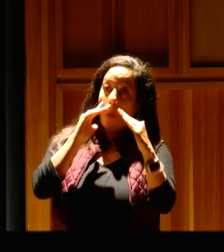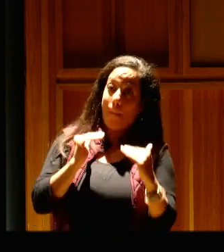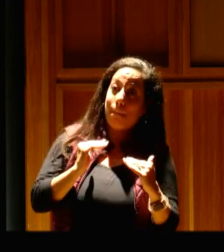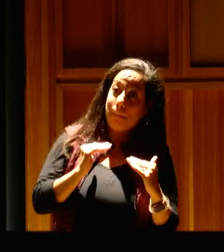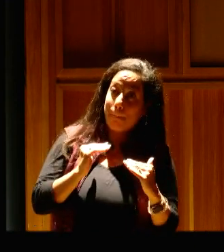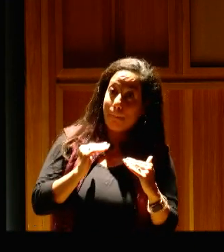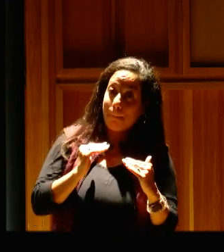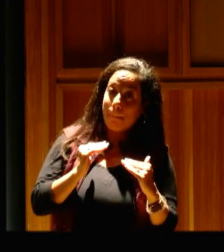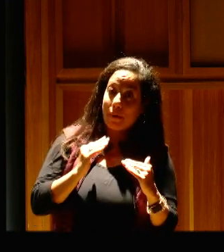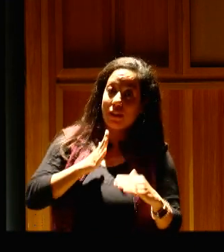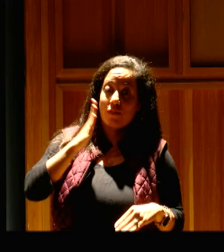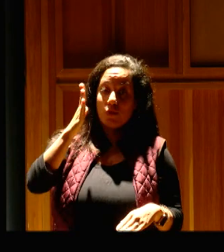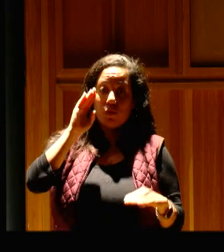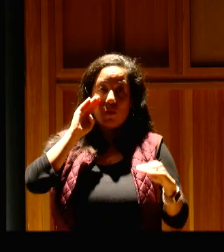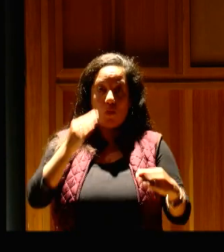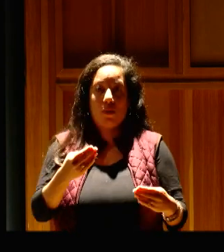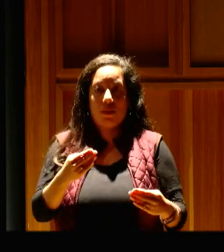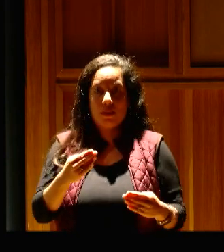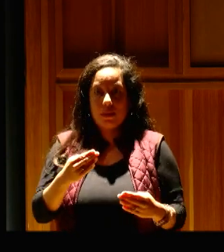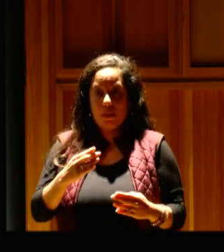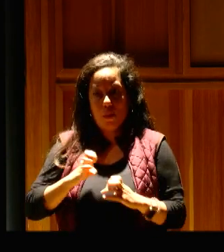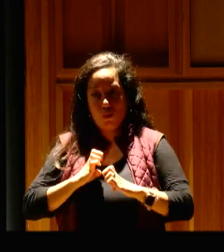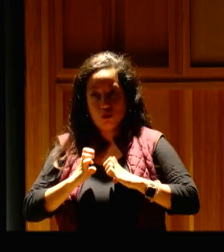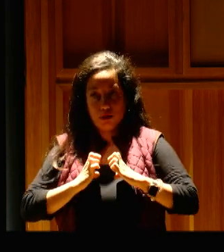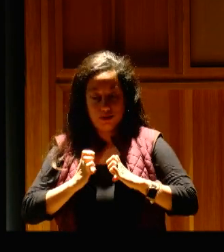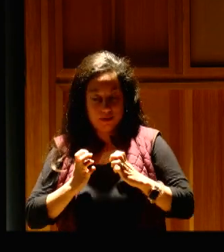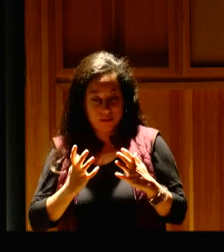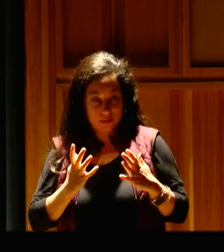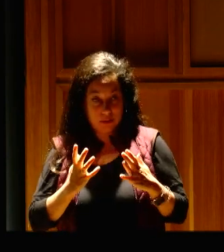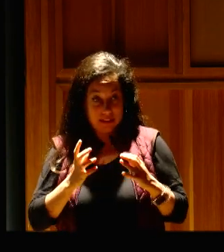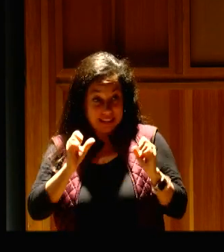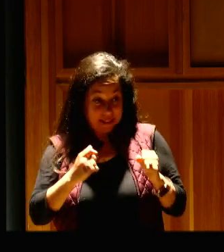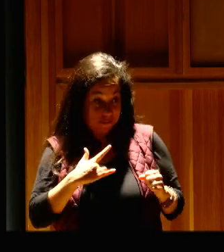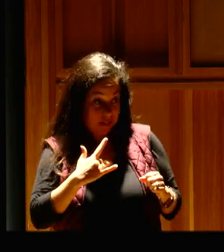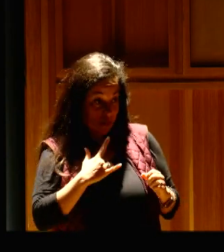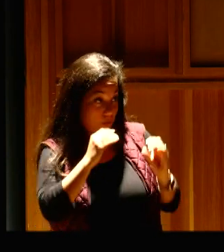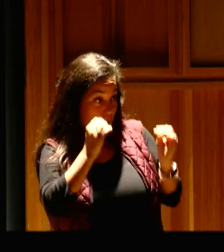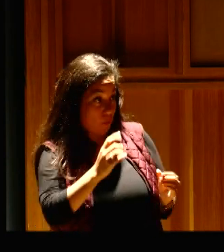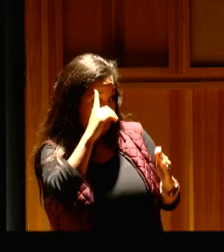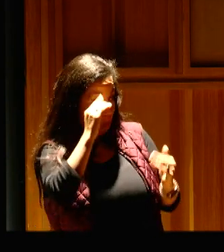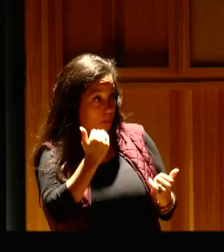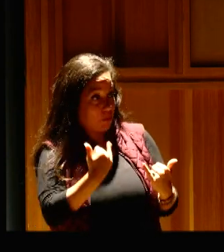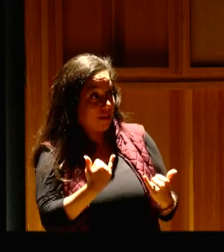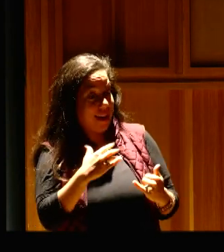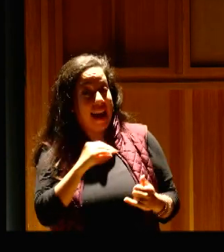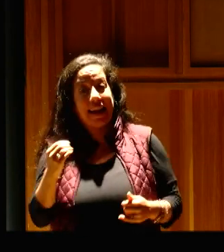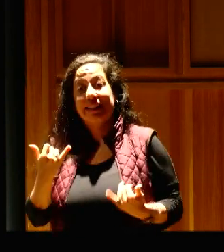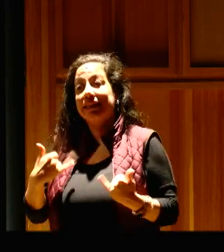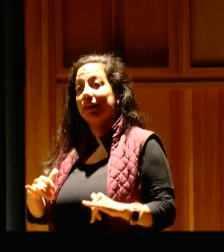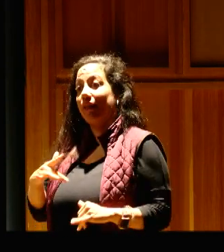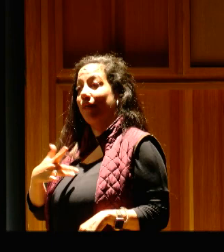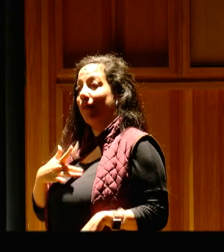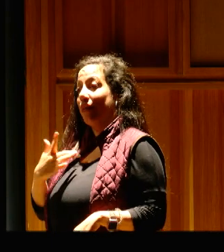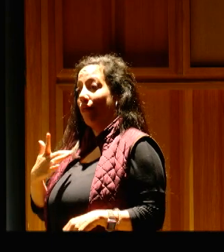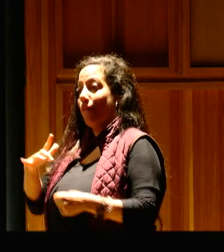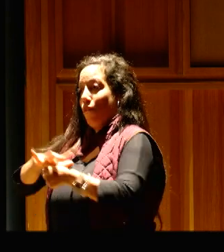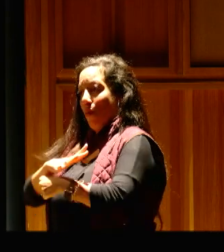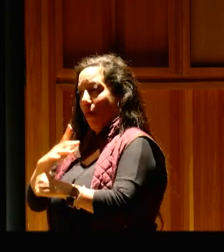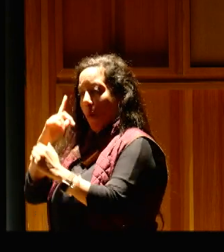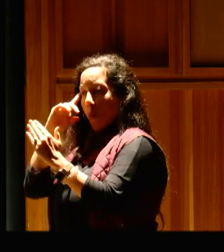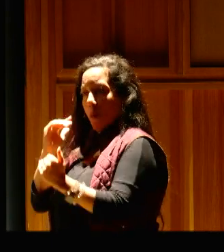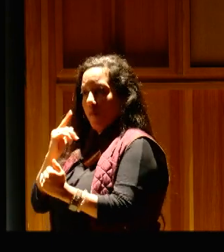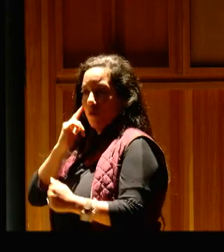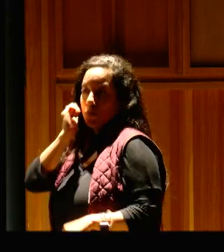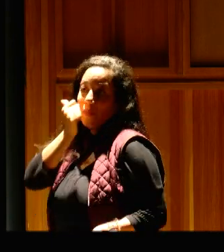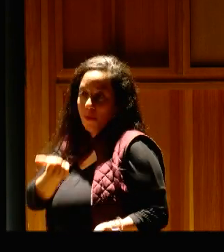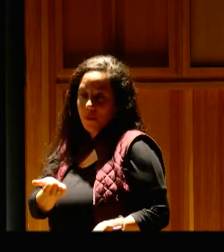a future-oriented emotion. We can feel hopeless today and still be hopeful about the future.